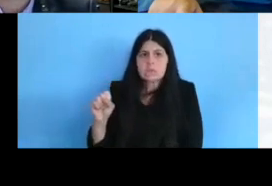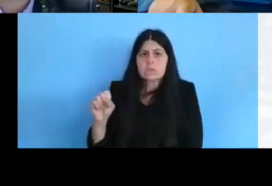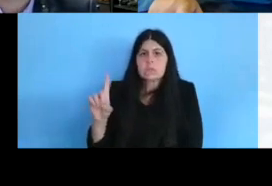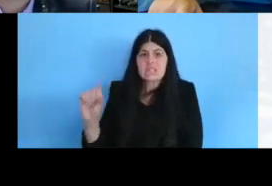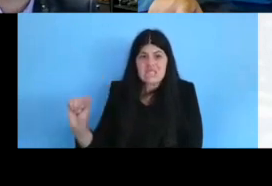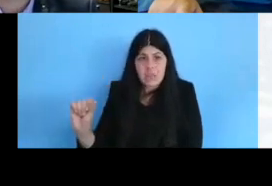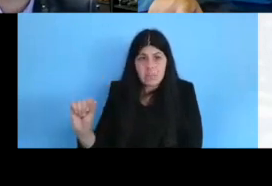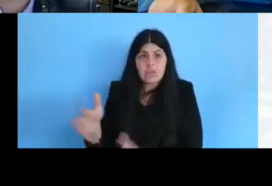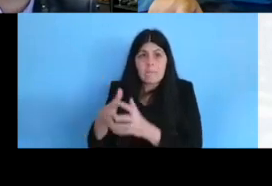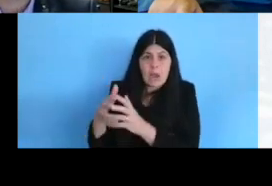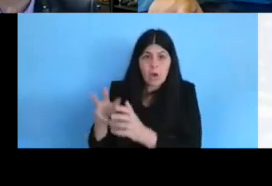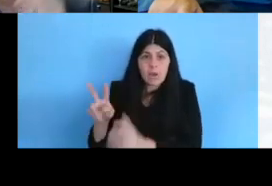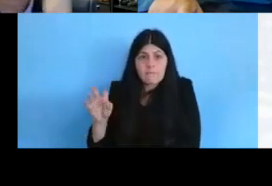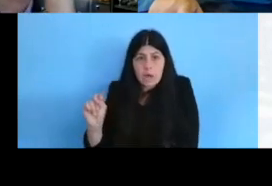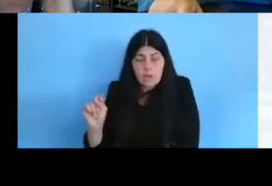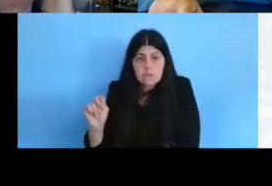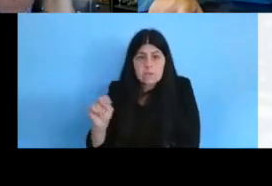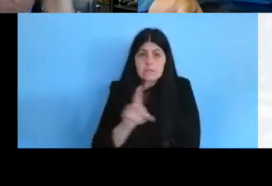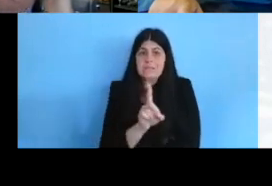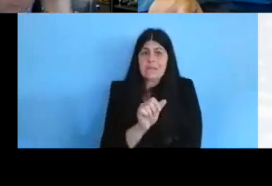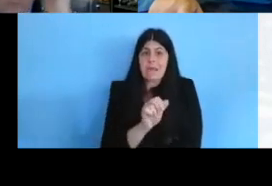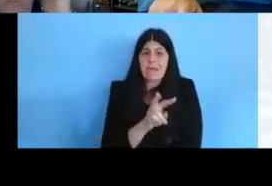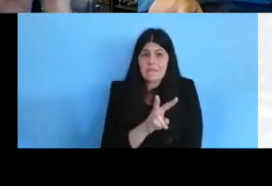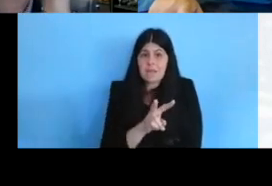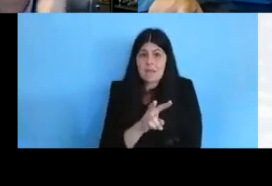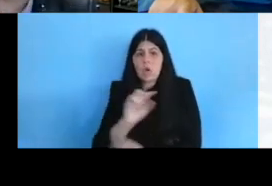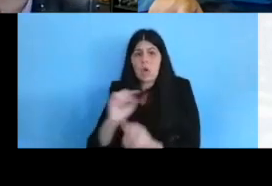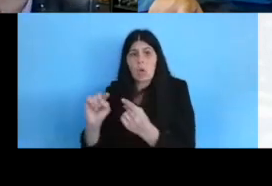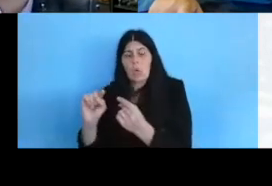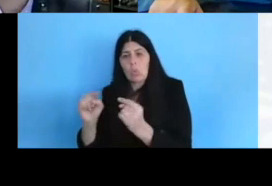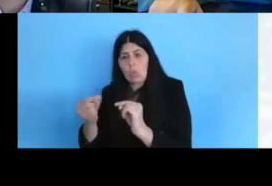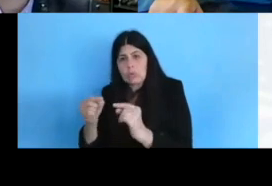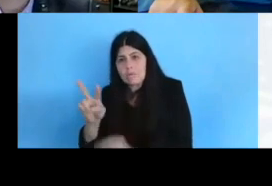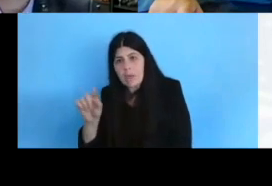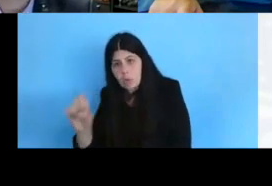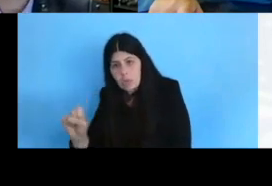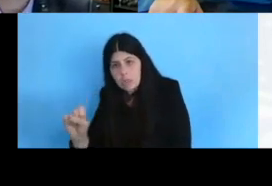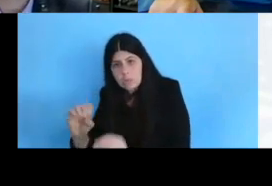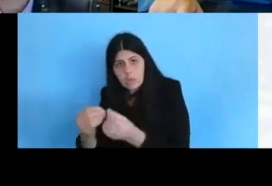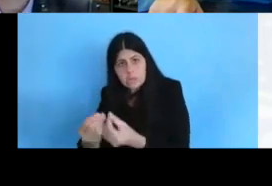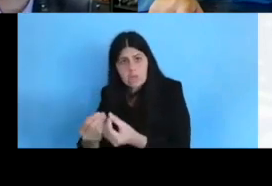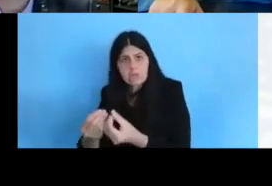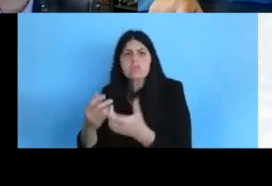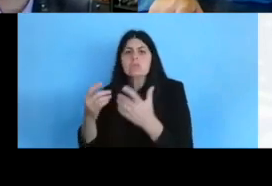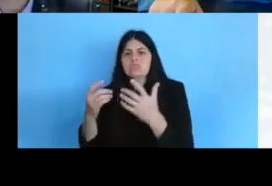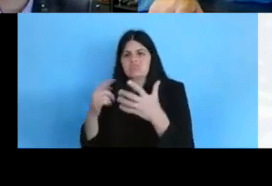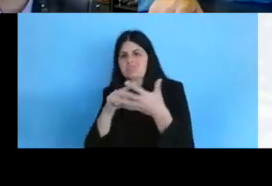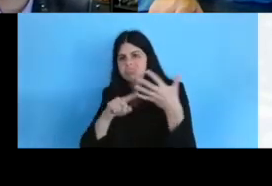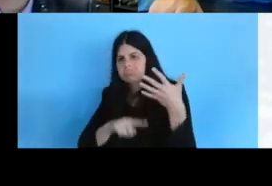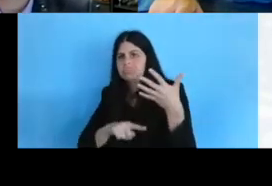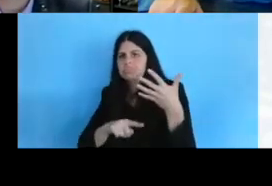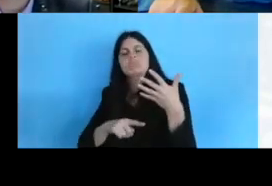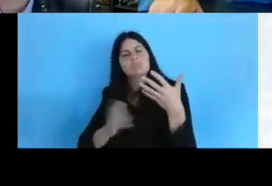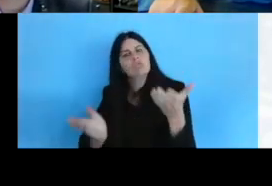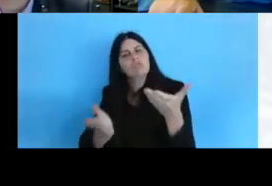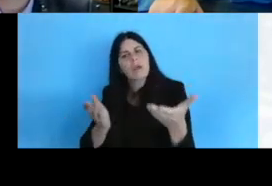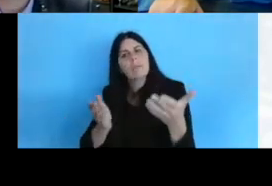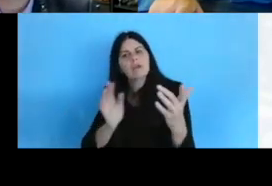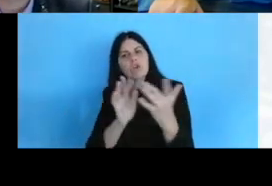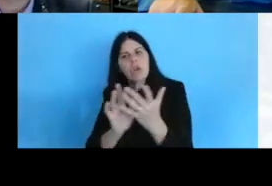around the country. I would highly recommend reaching out to them as well. Thank you so much. And if we can move